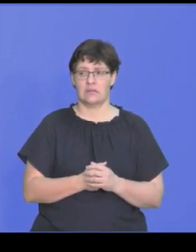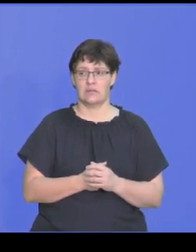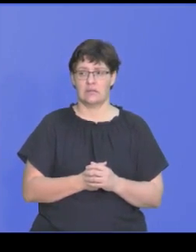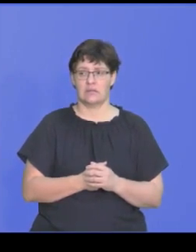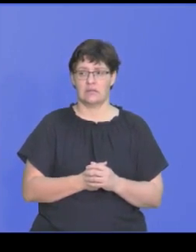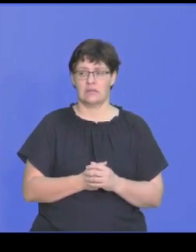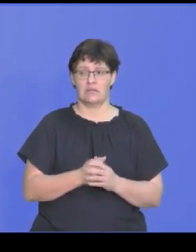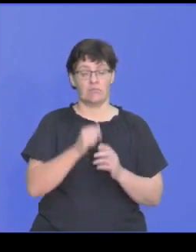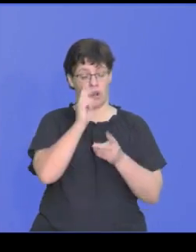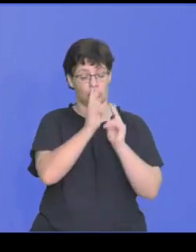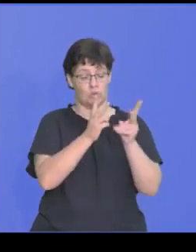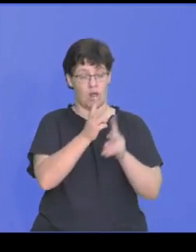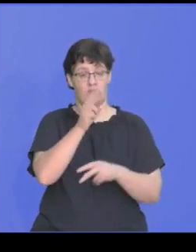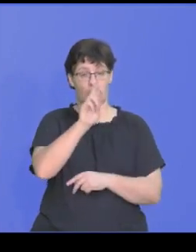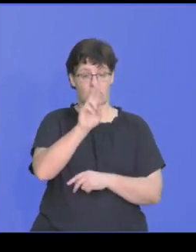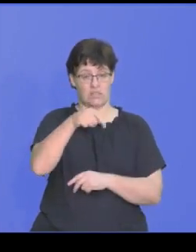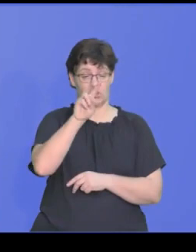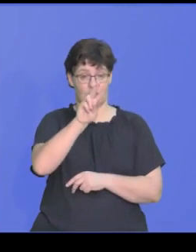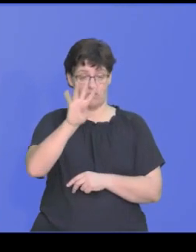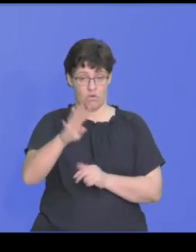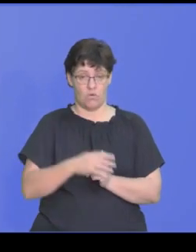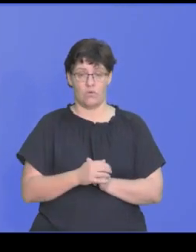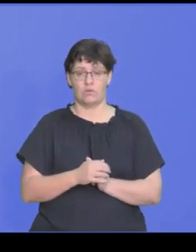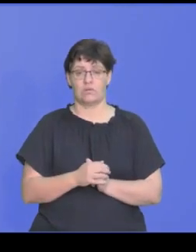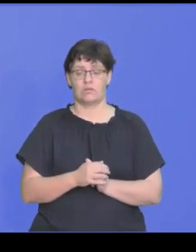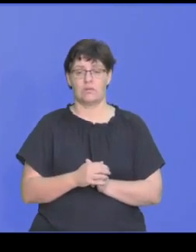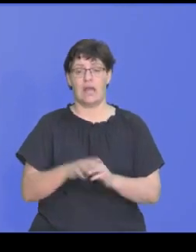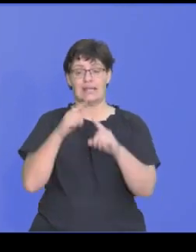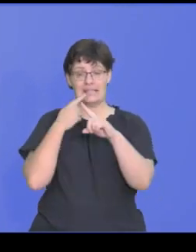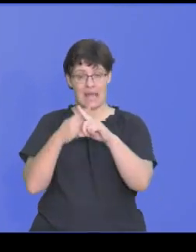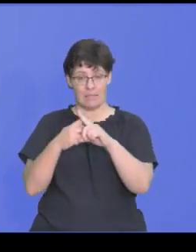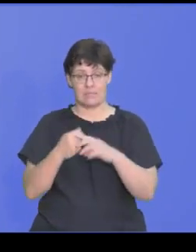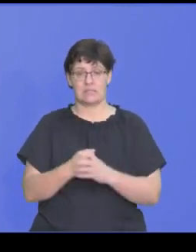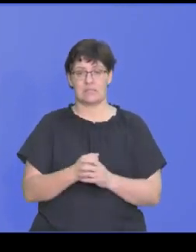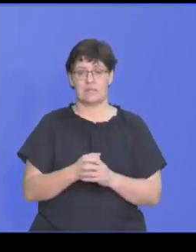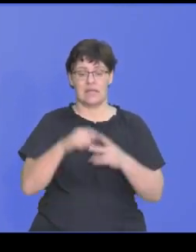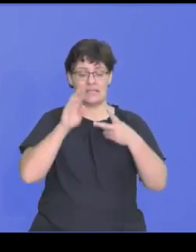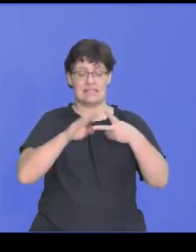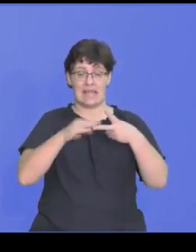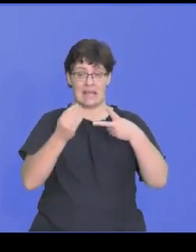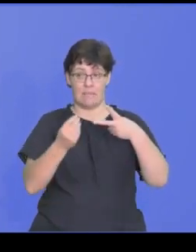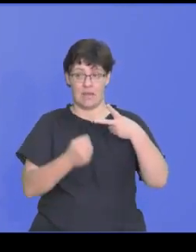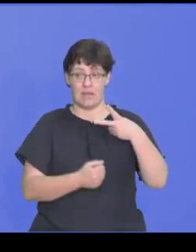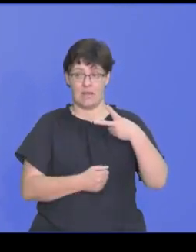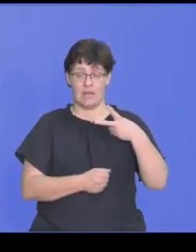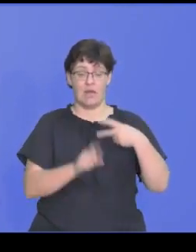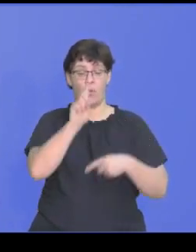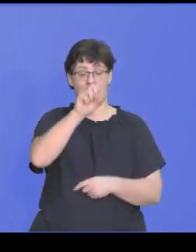page. I'm going to take my 12 Rand 24. And I'm going to times by the second